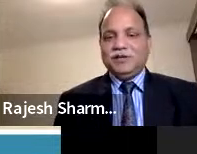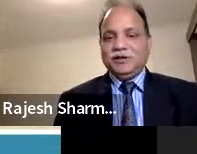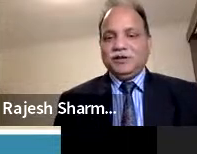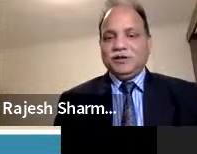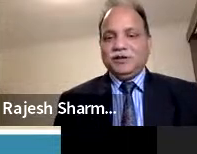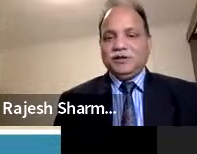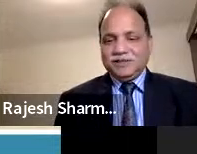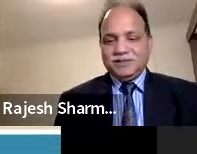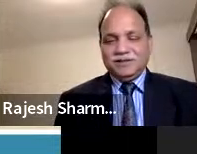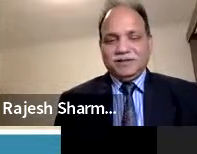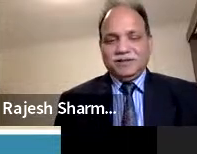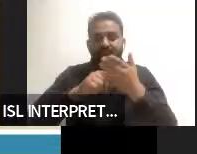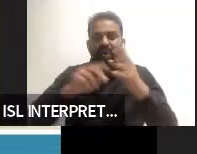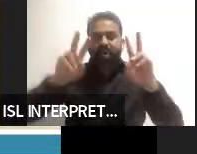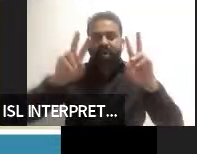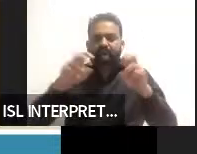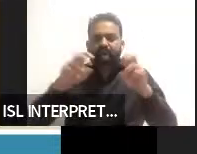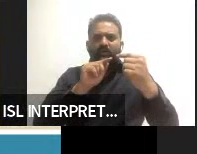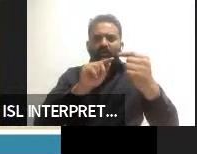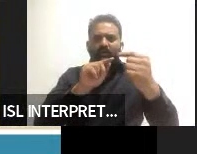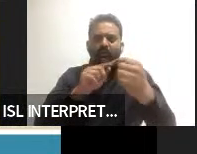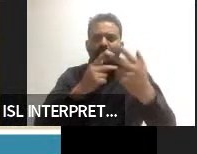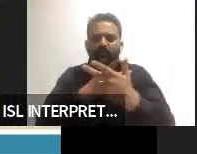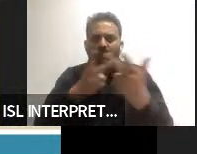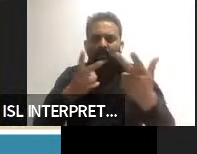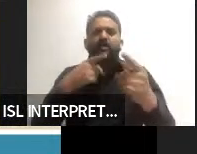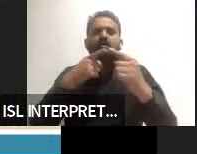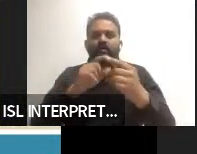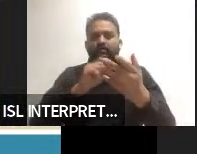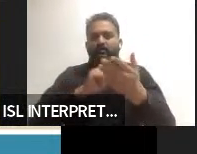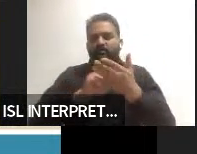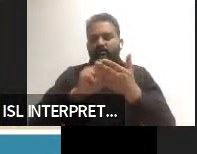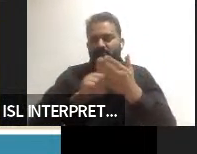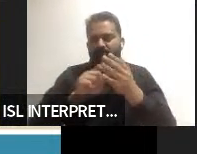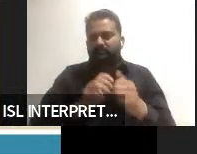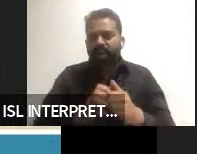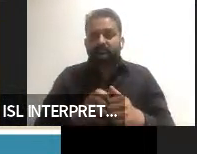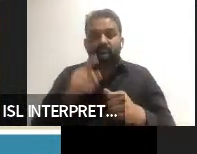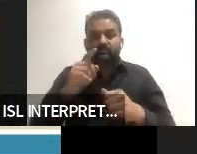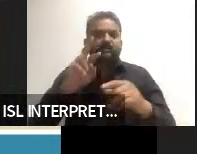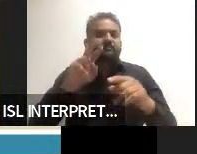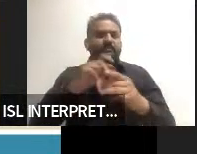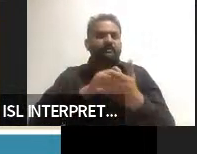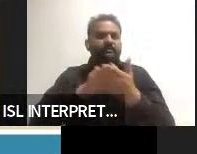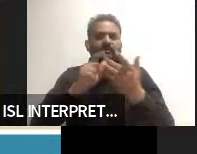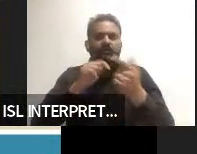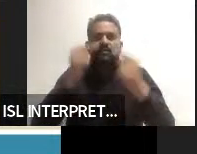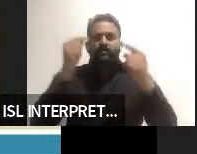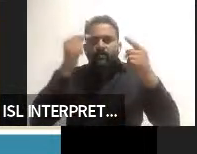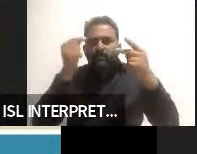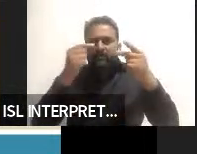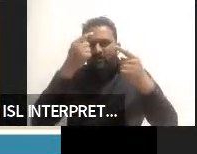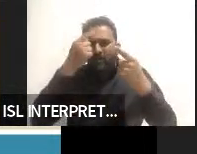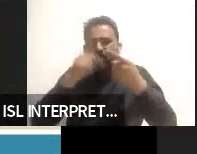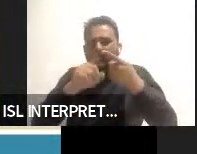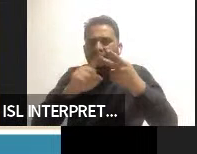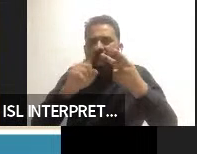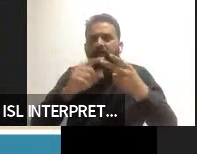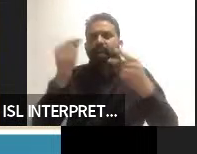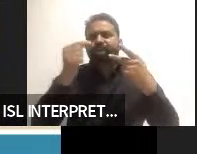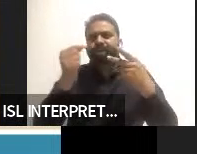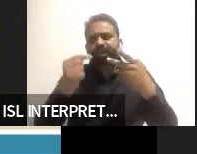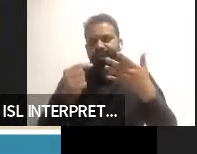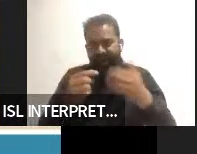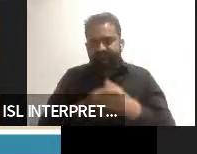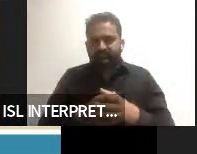writing of summary of arguments. Summary of arguments should be issue by issue. So for example,